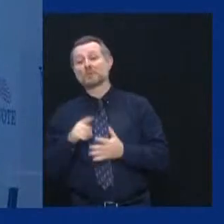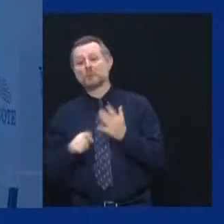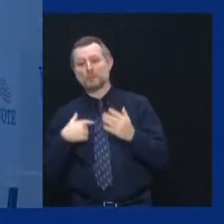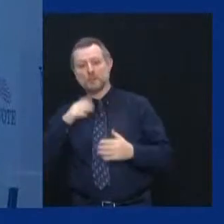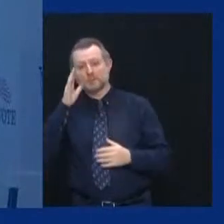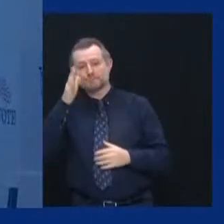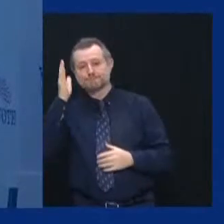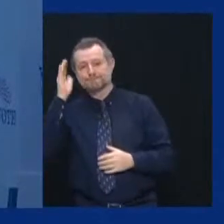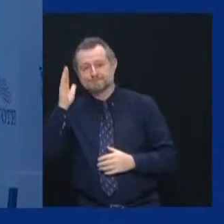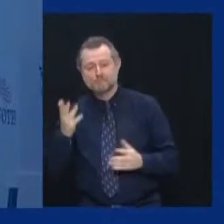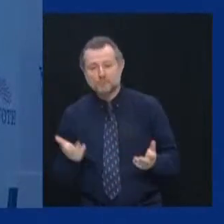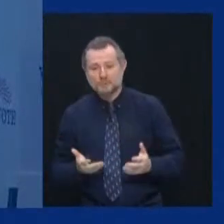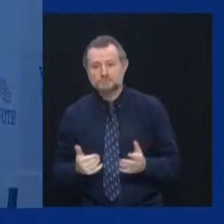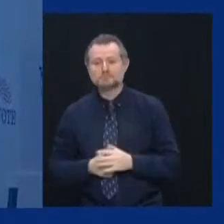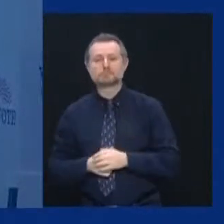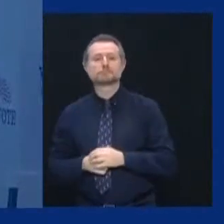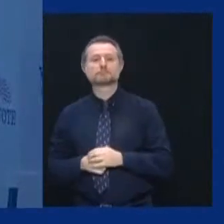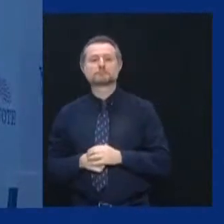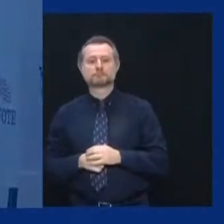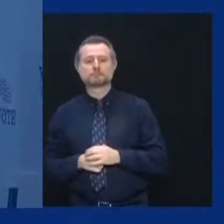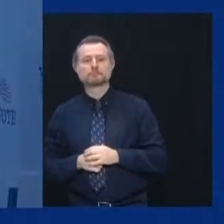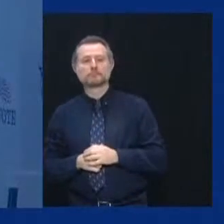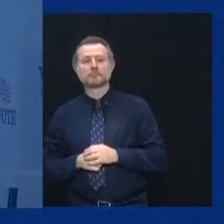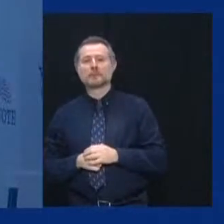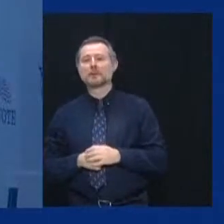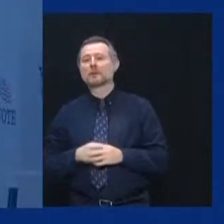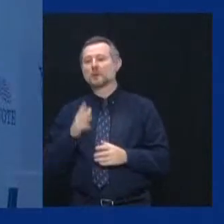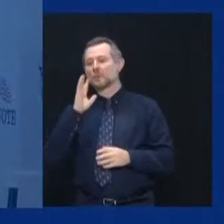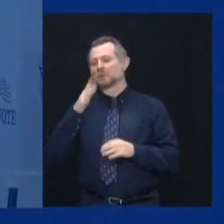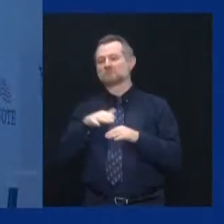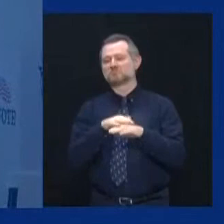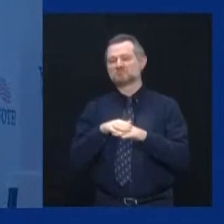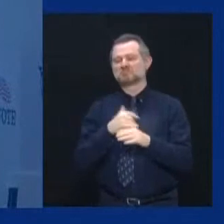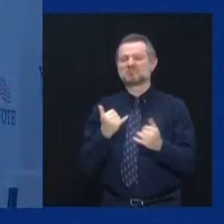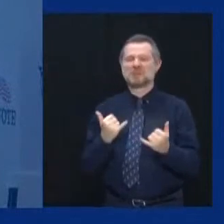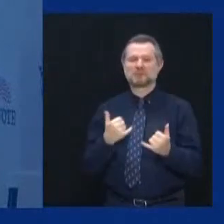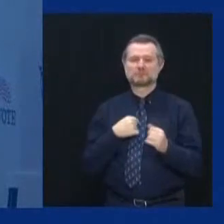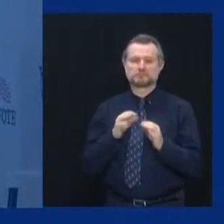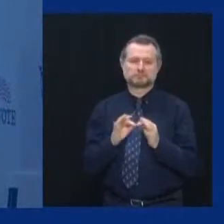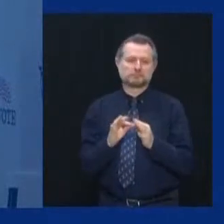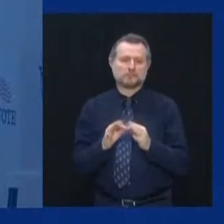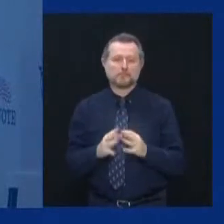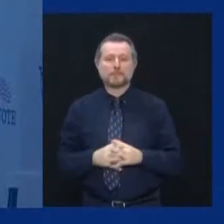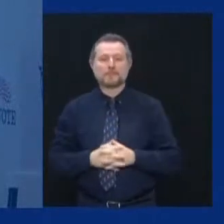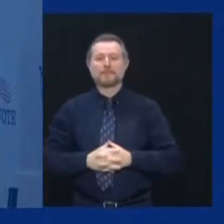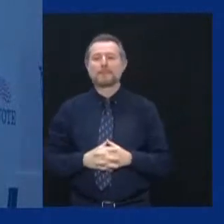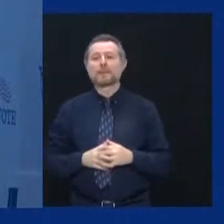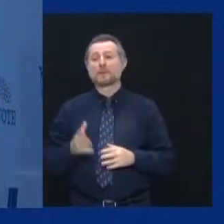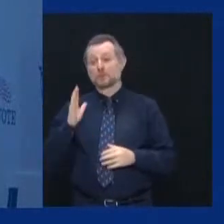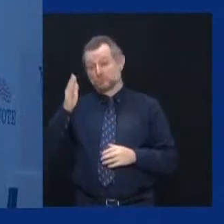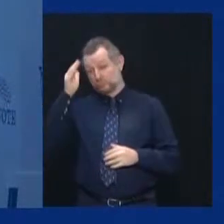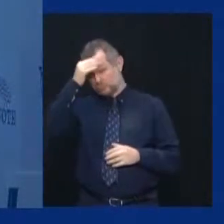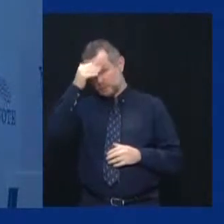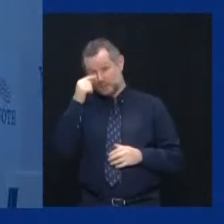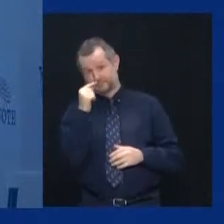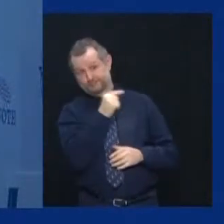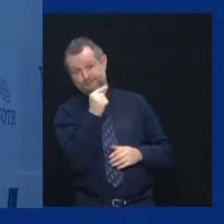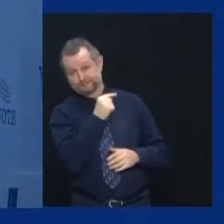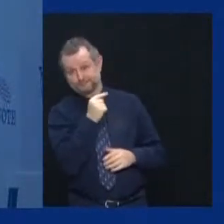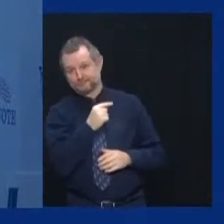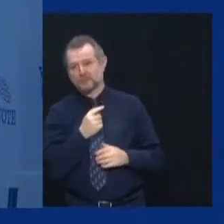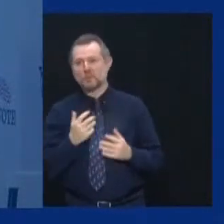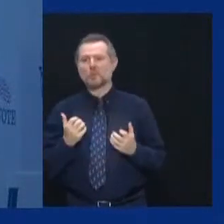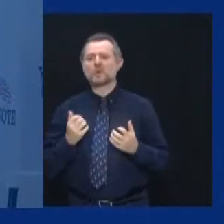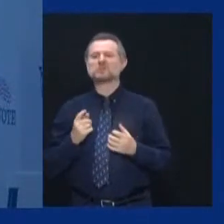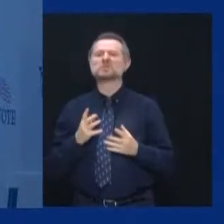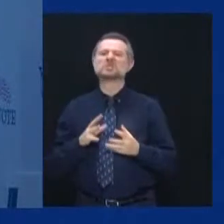State, which I'm going to talk about now, so they won't be in the State of the State. At a time when the Trump administration seeks to strip